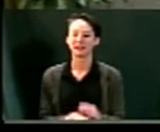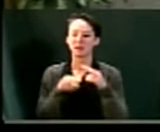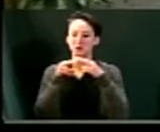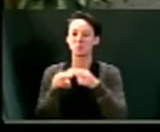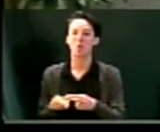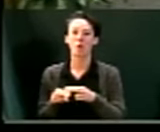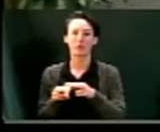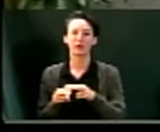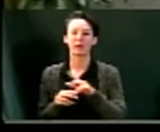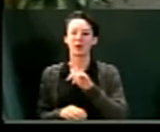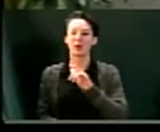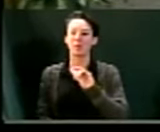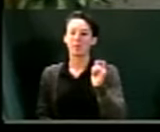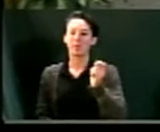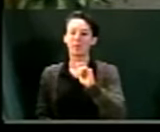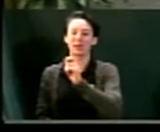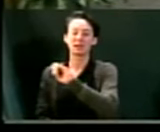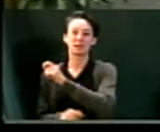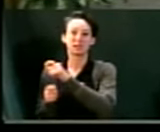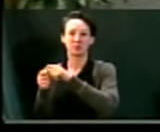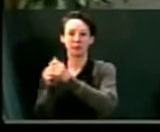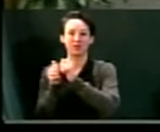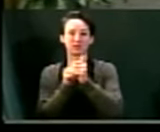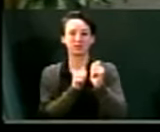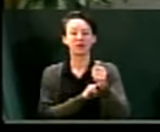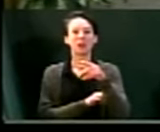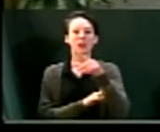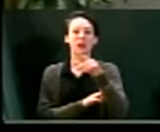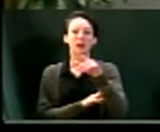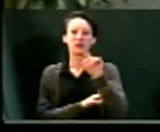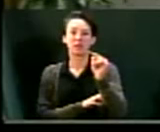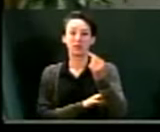Okay. So we have a substitute motion.